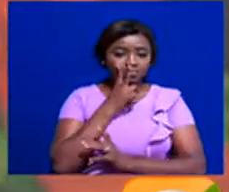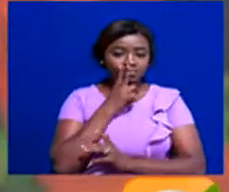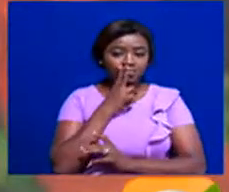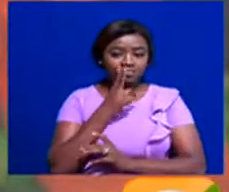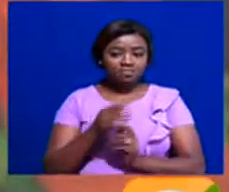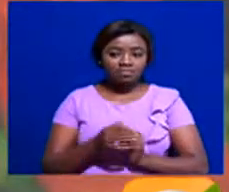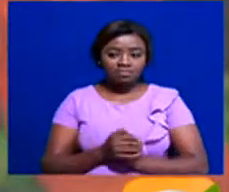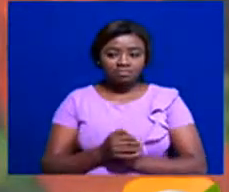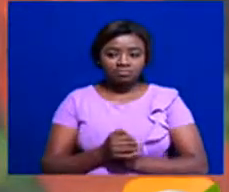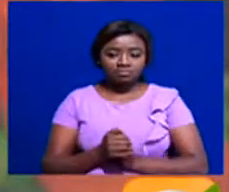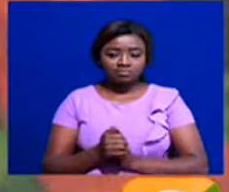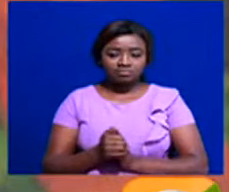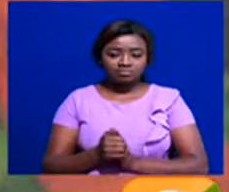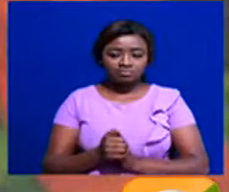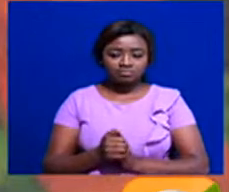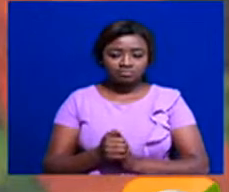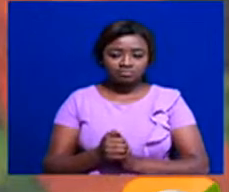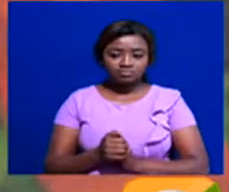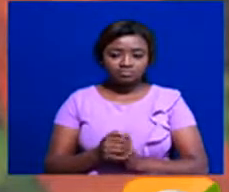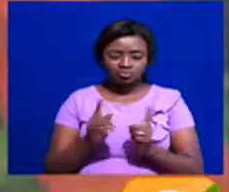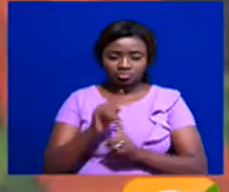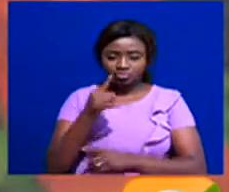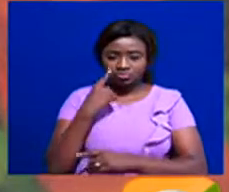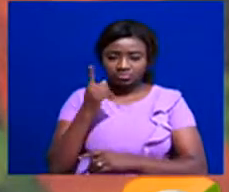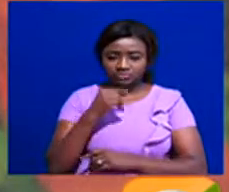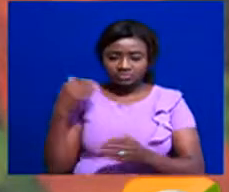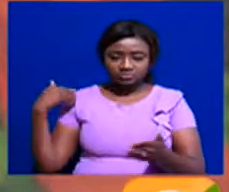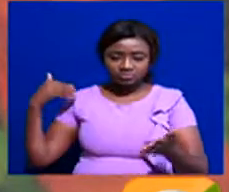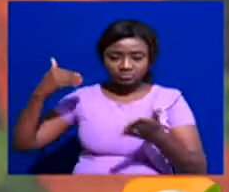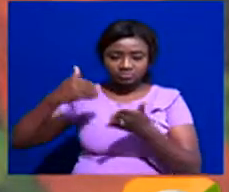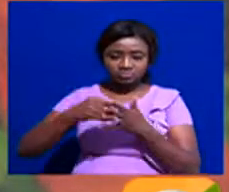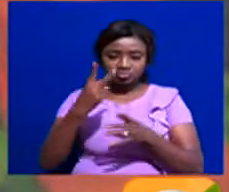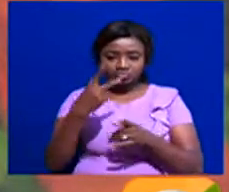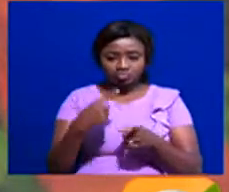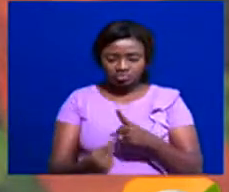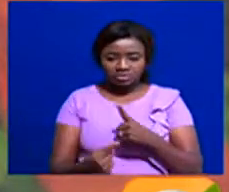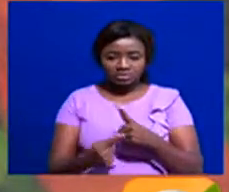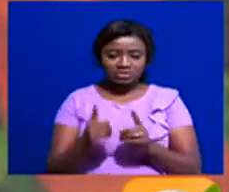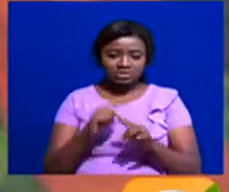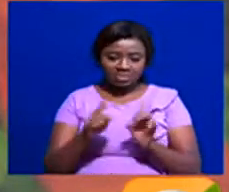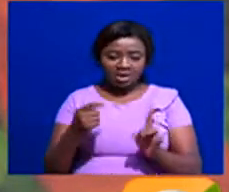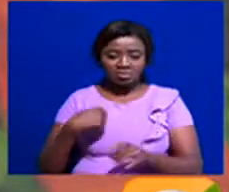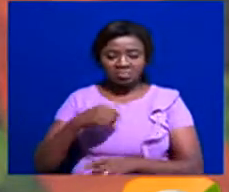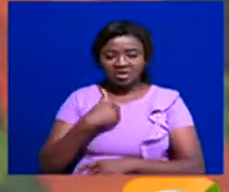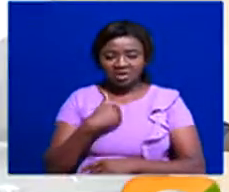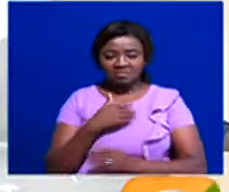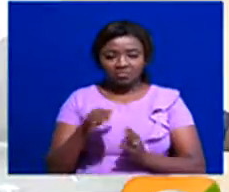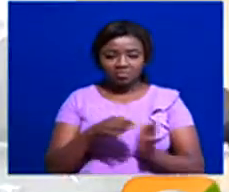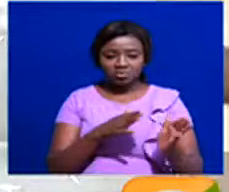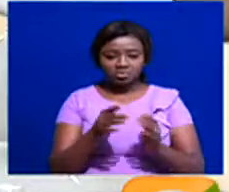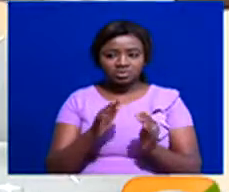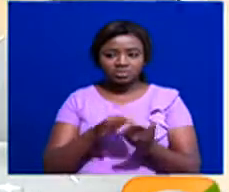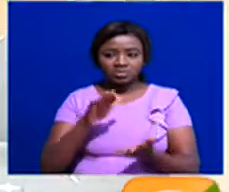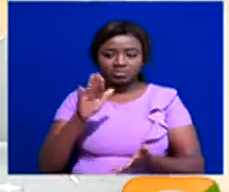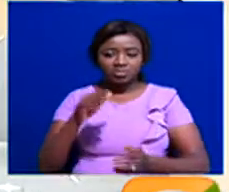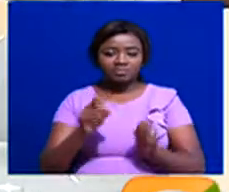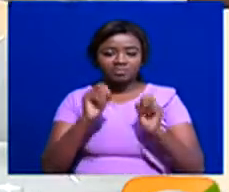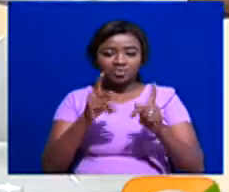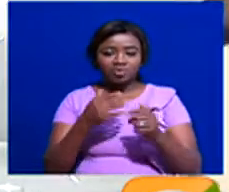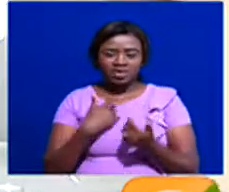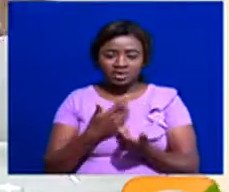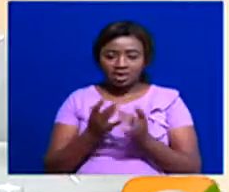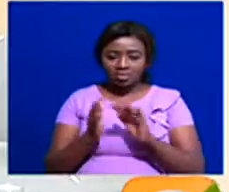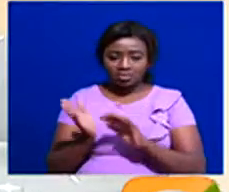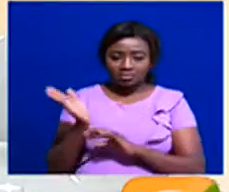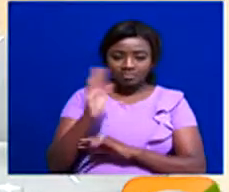ground in the last 2 years, but we still have quite a bit to cover. Okay. Let me bring back the young taxi, and yes,